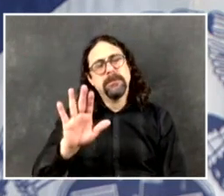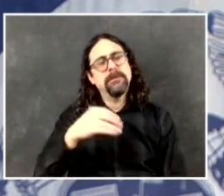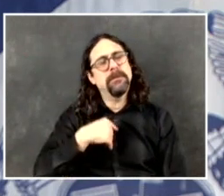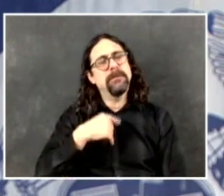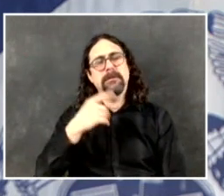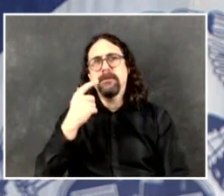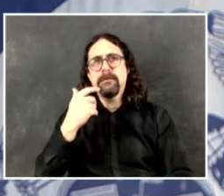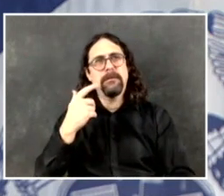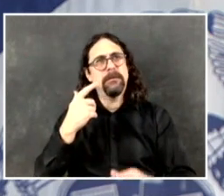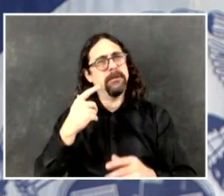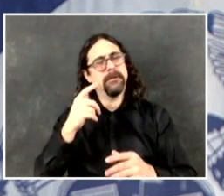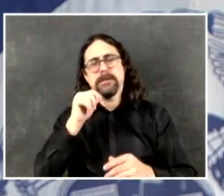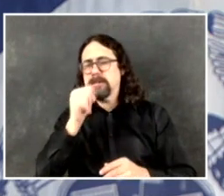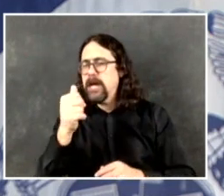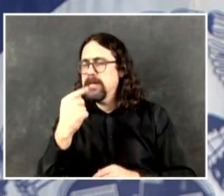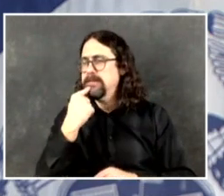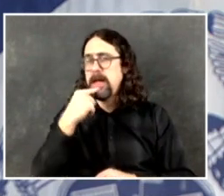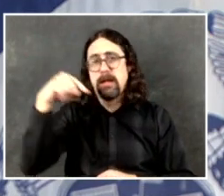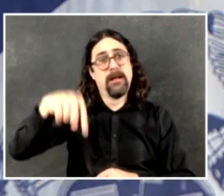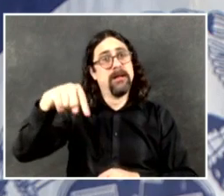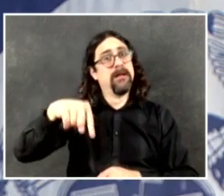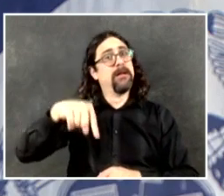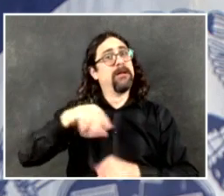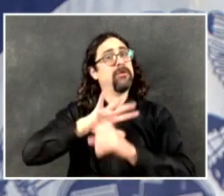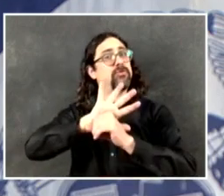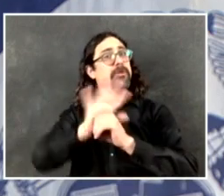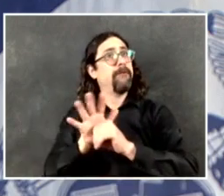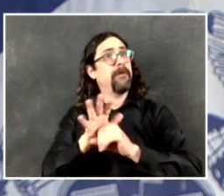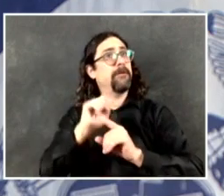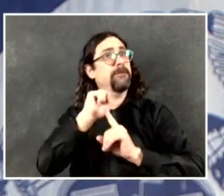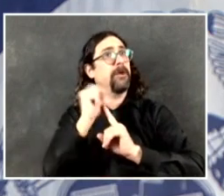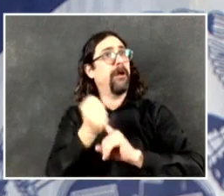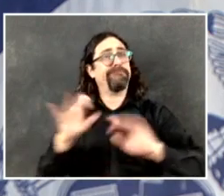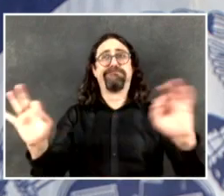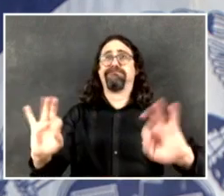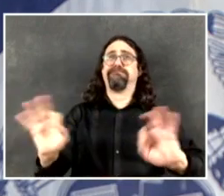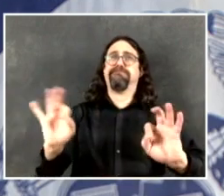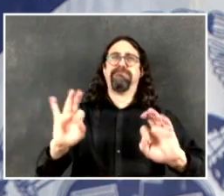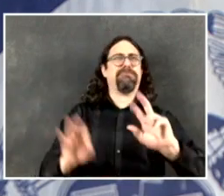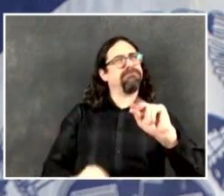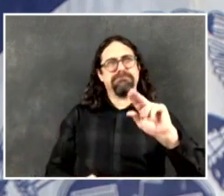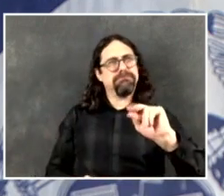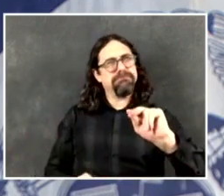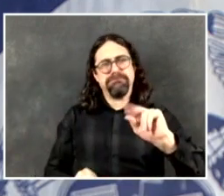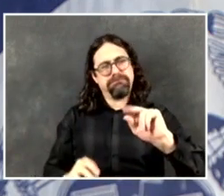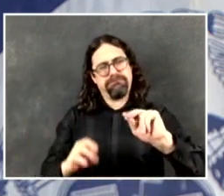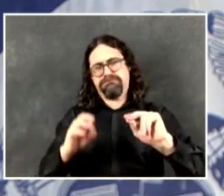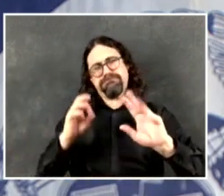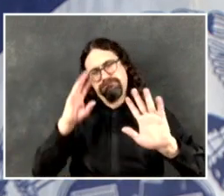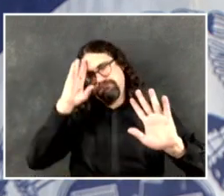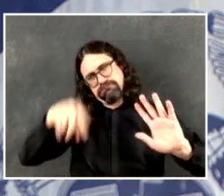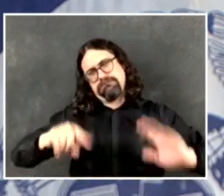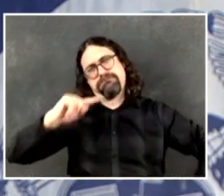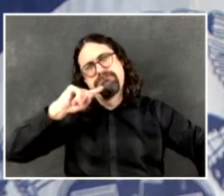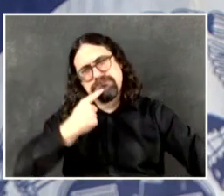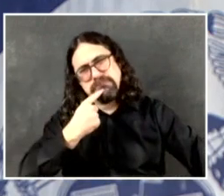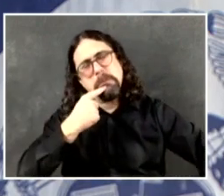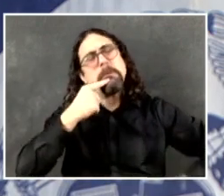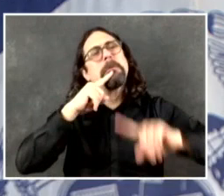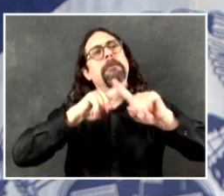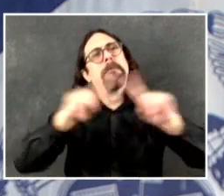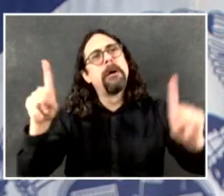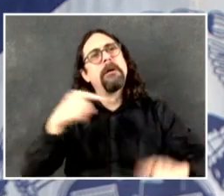are and that we will find a way back. And it's important to remember, even as